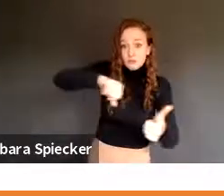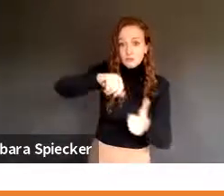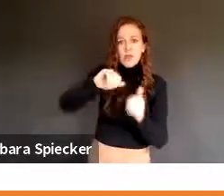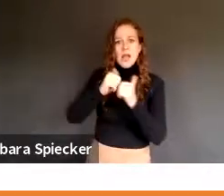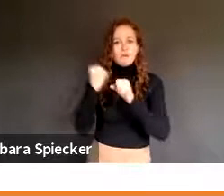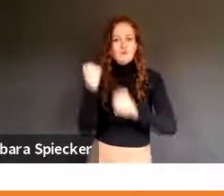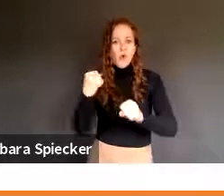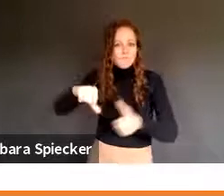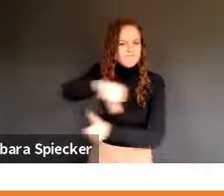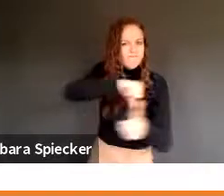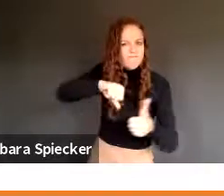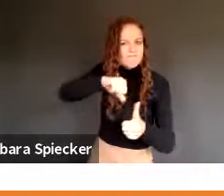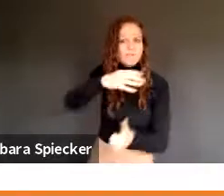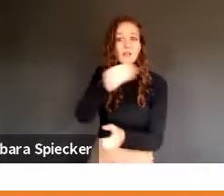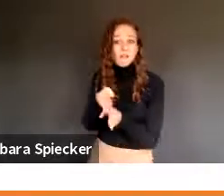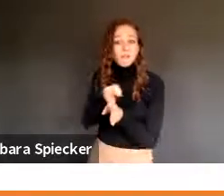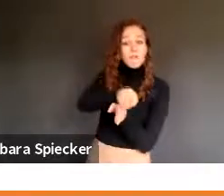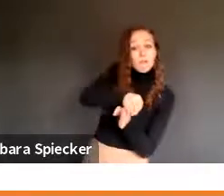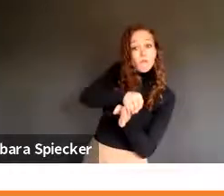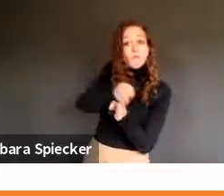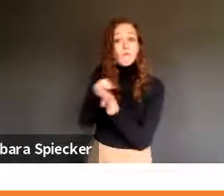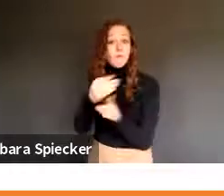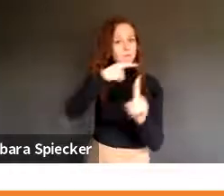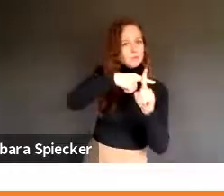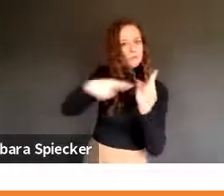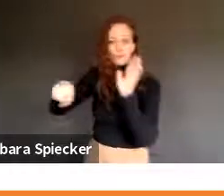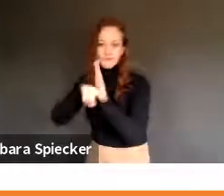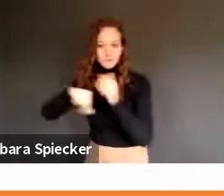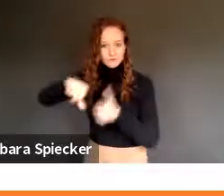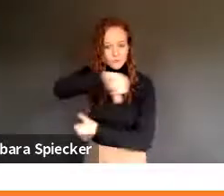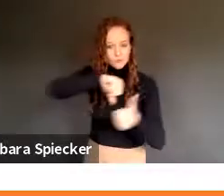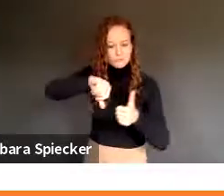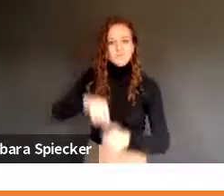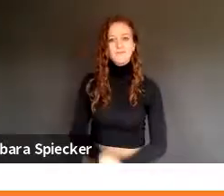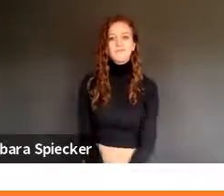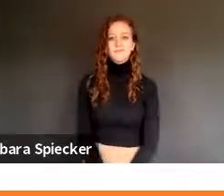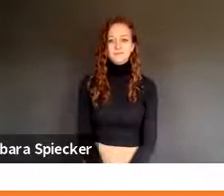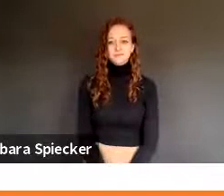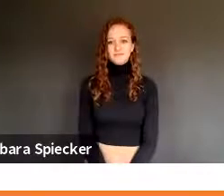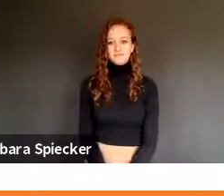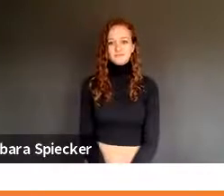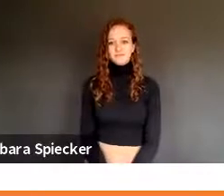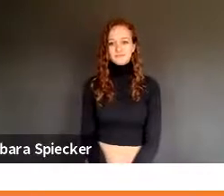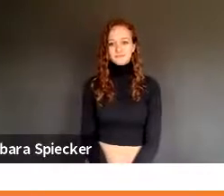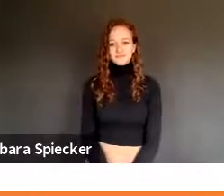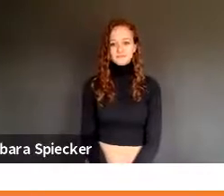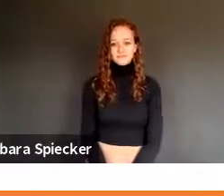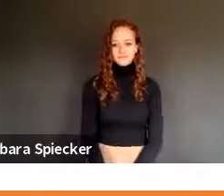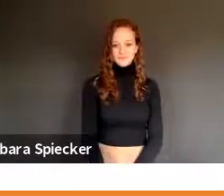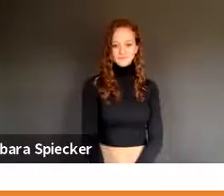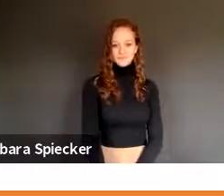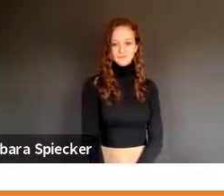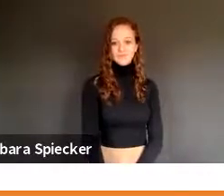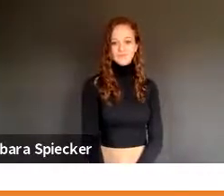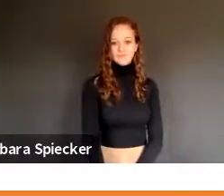from depth, it tends to produce areas of high biological productivity and will also cause fluctuations in temperature, nutrients,